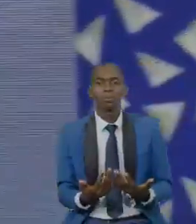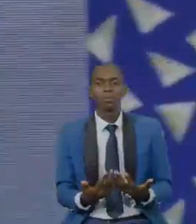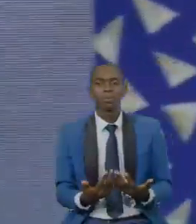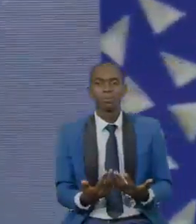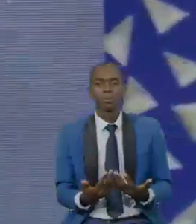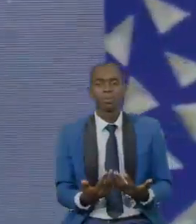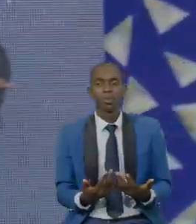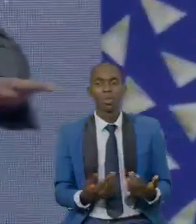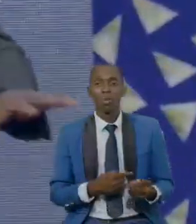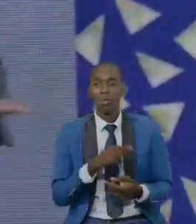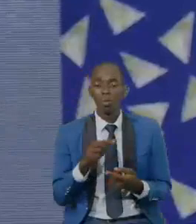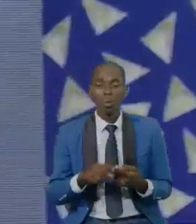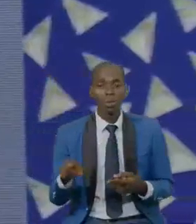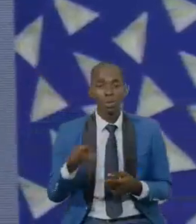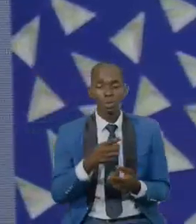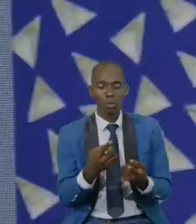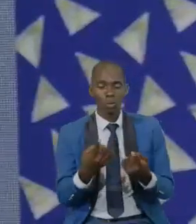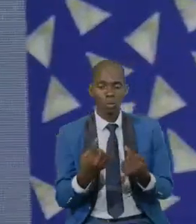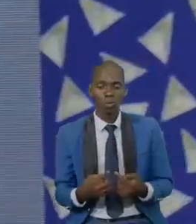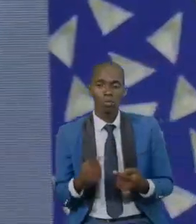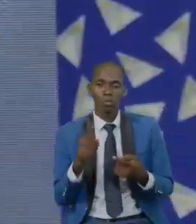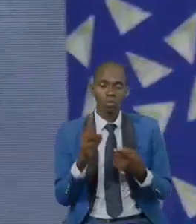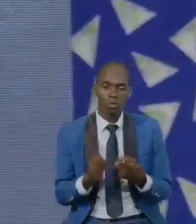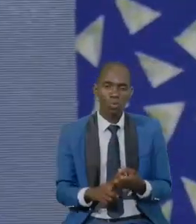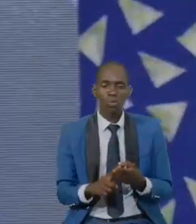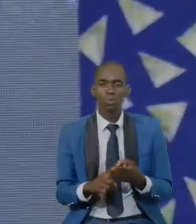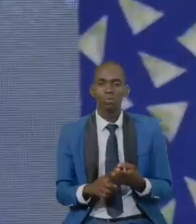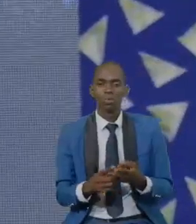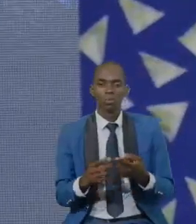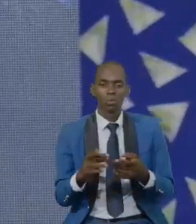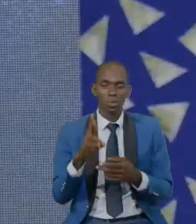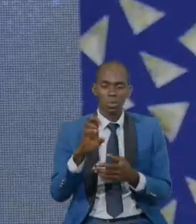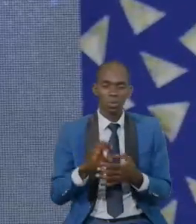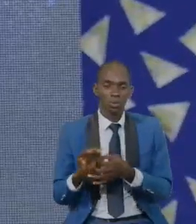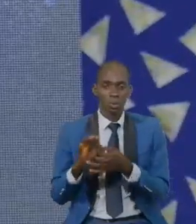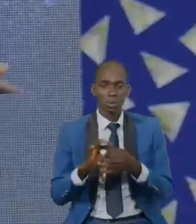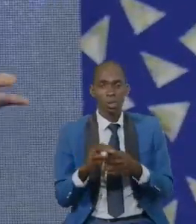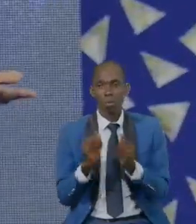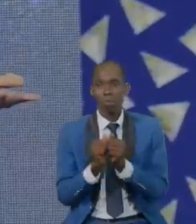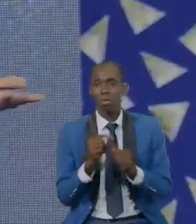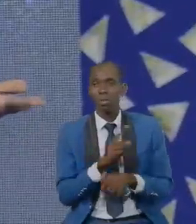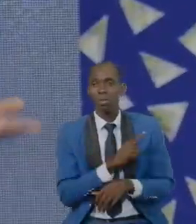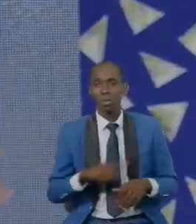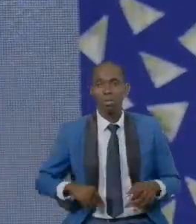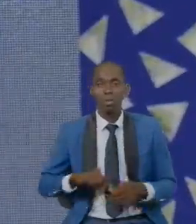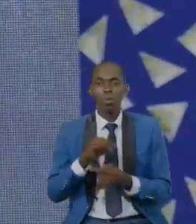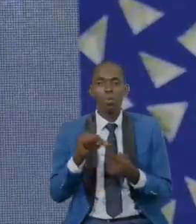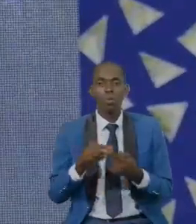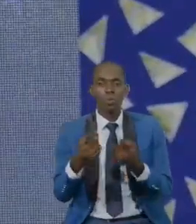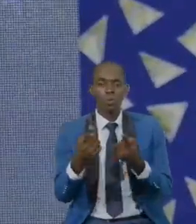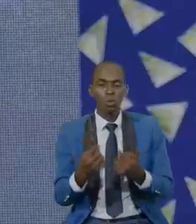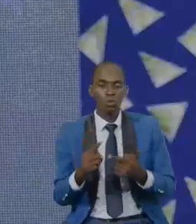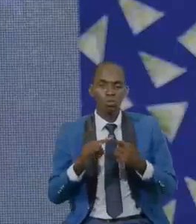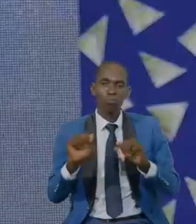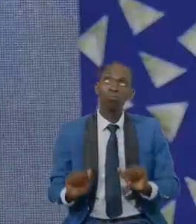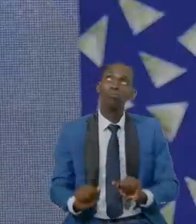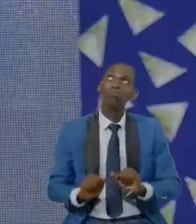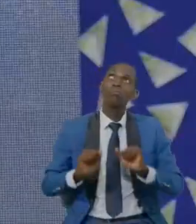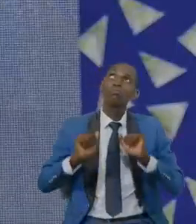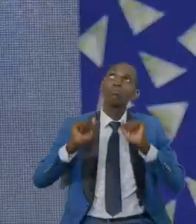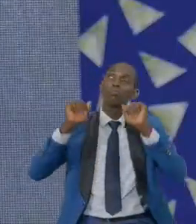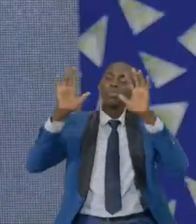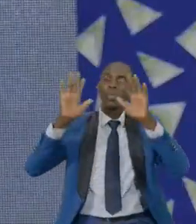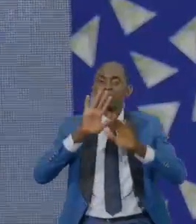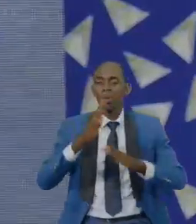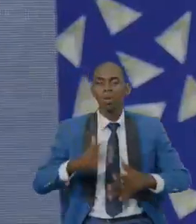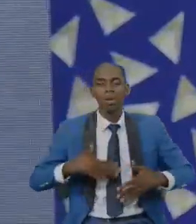When you come to reconcile with the Lord, when you come to give your life completely and fully to